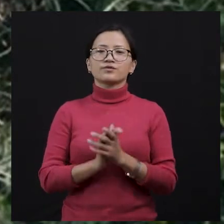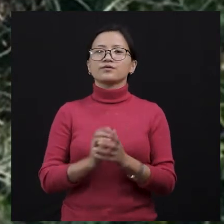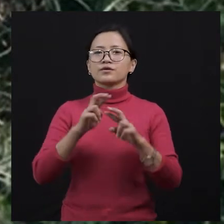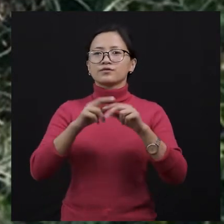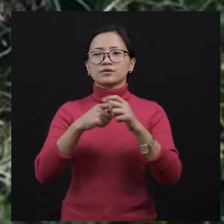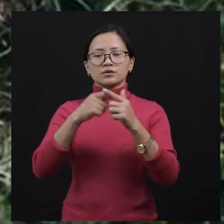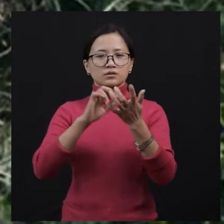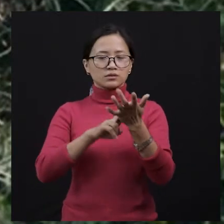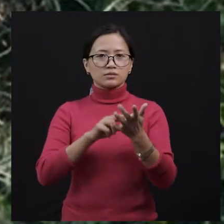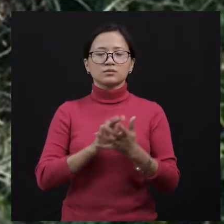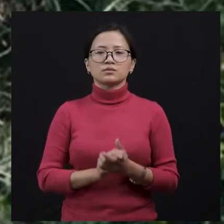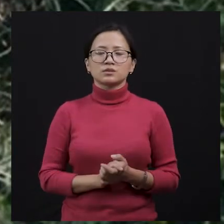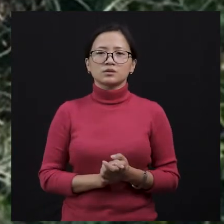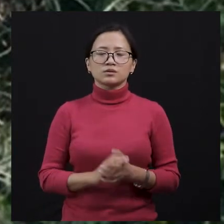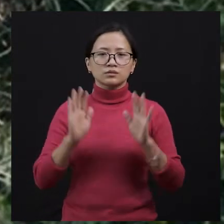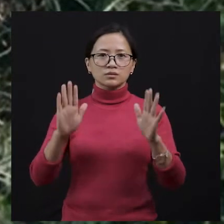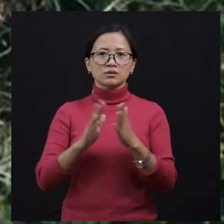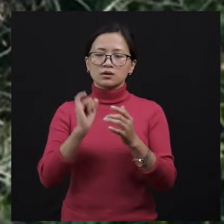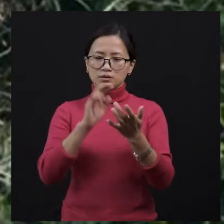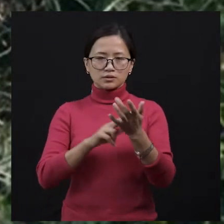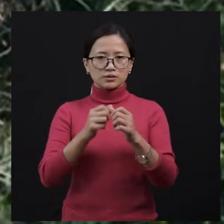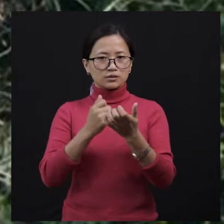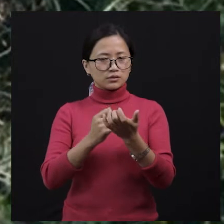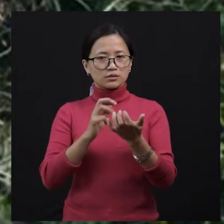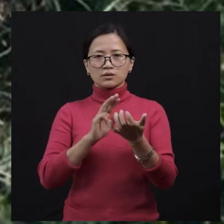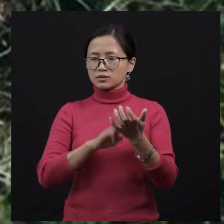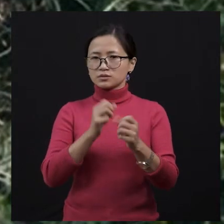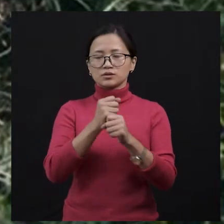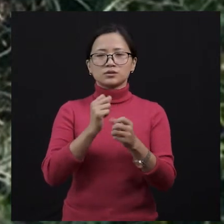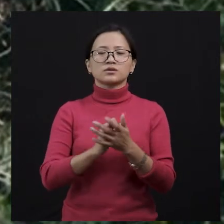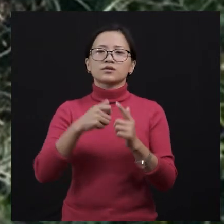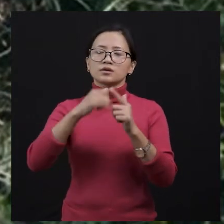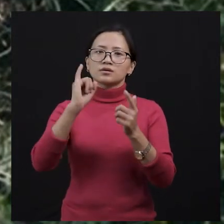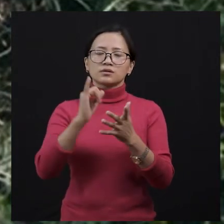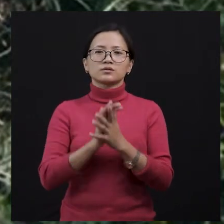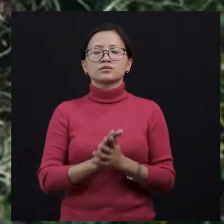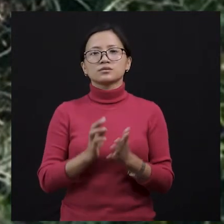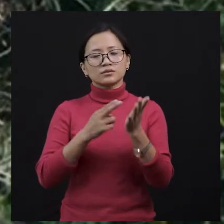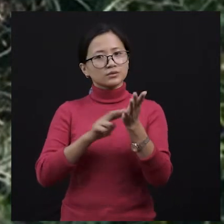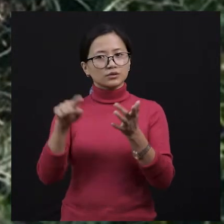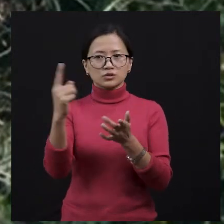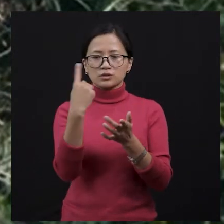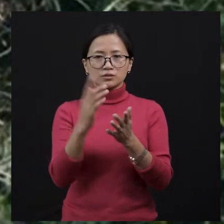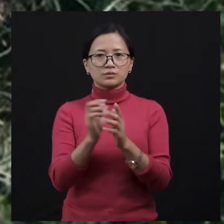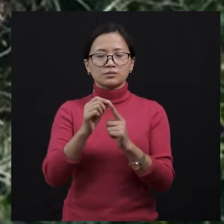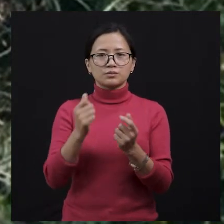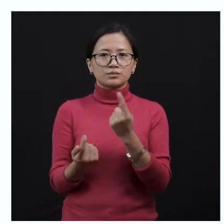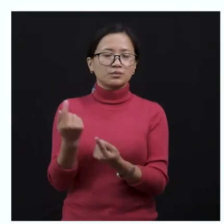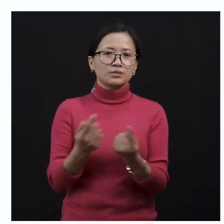Wildlife Sanctuary. We have Tanki National Park, right? Okay, so students,